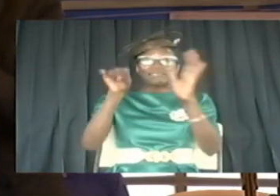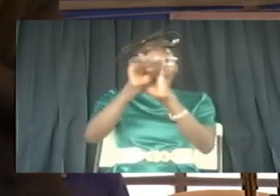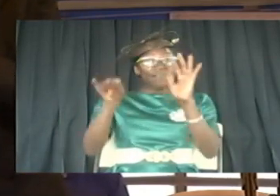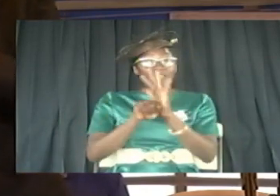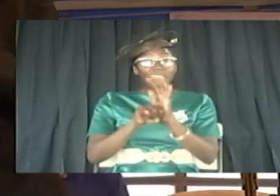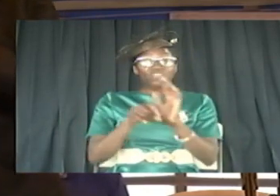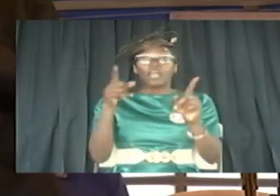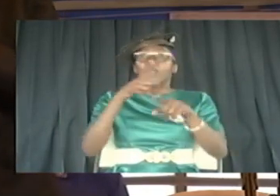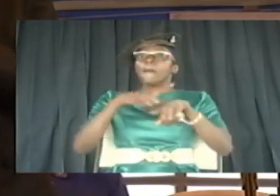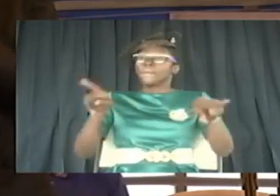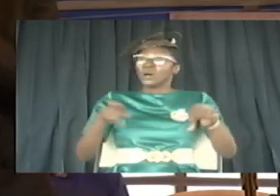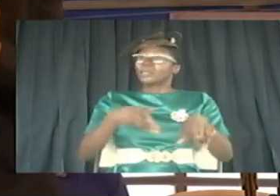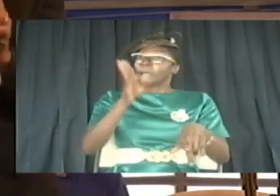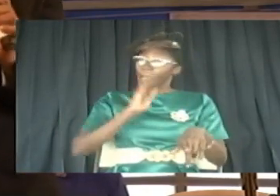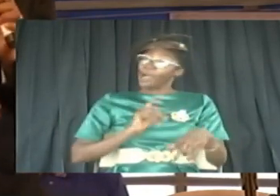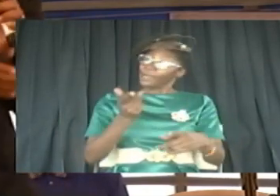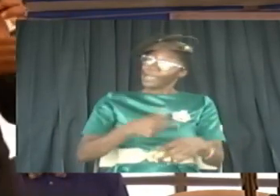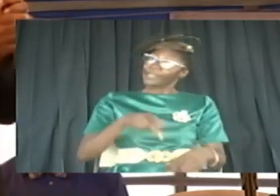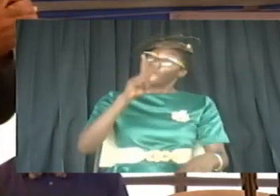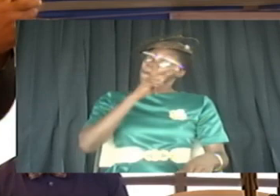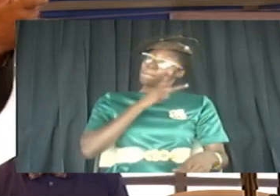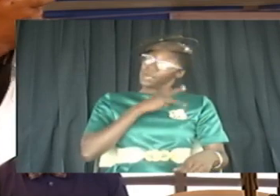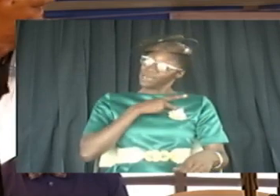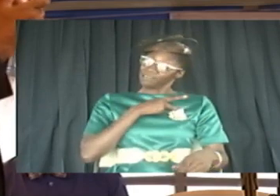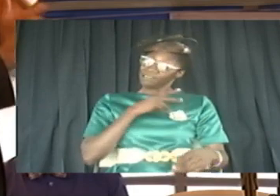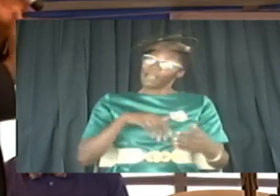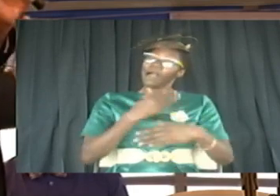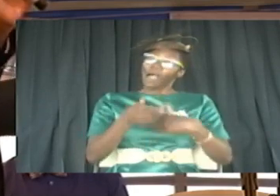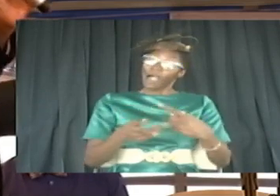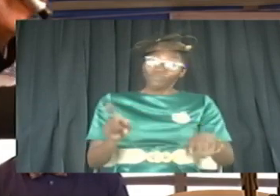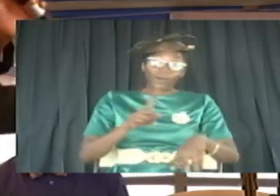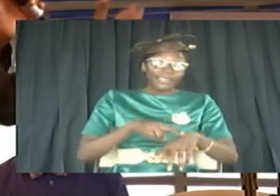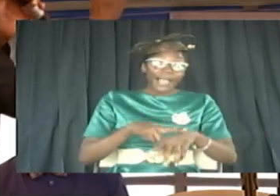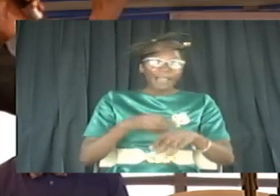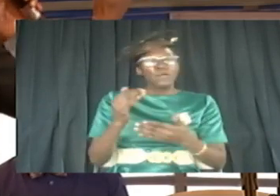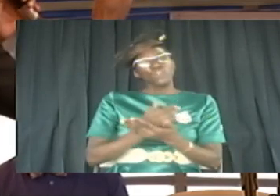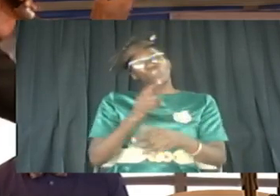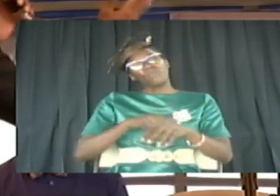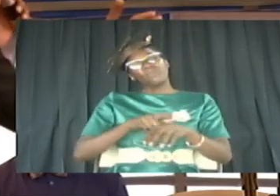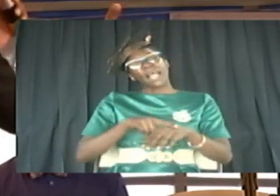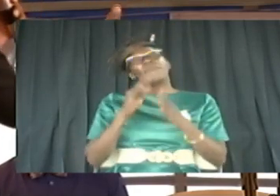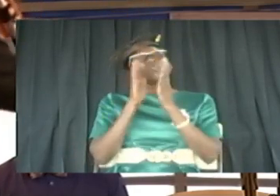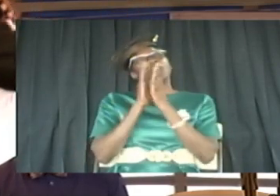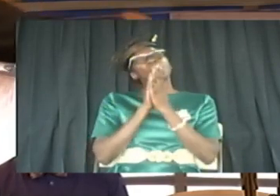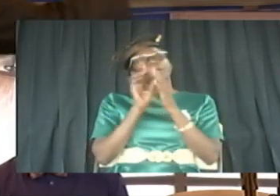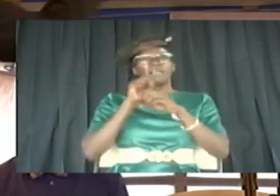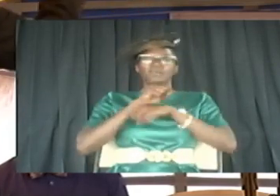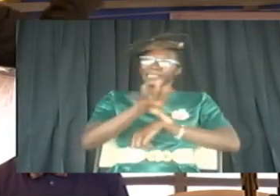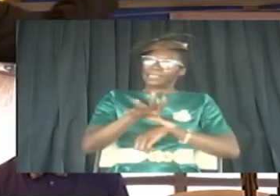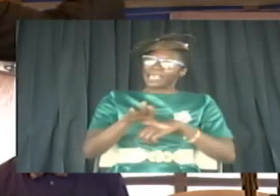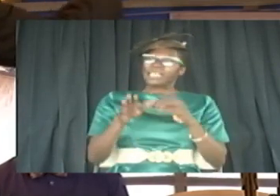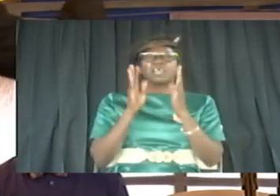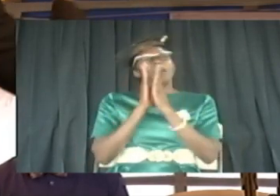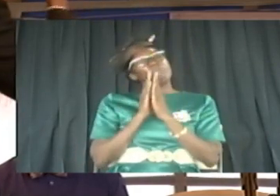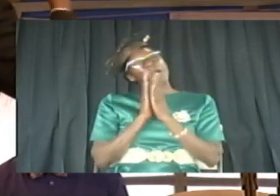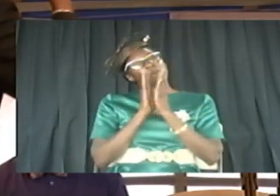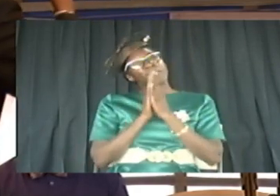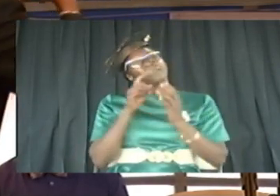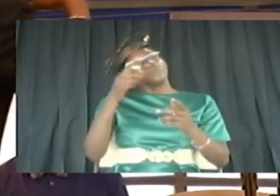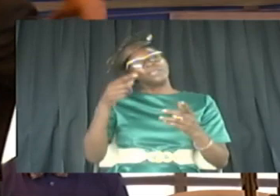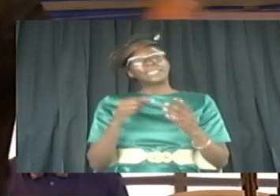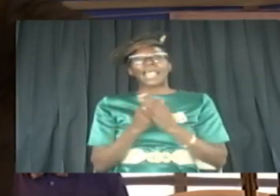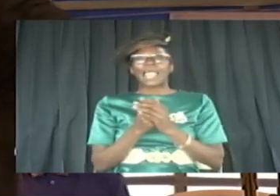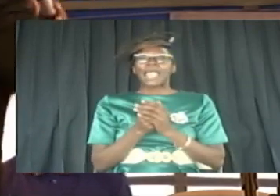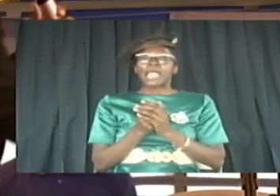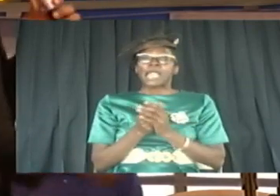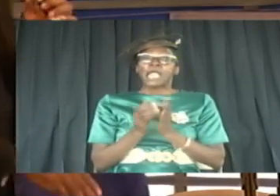personal after a while. And so sometimes we are praying and we send a prayer request. And we say, pray that God grant